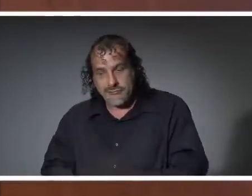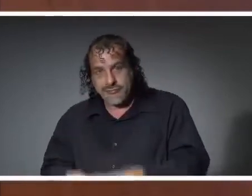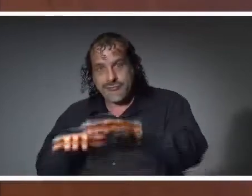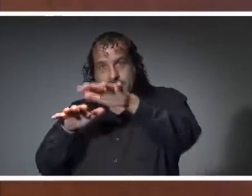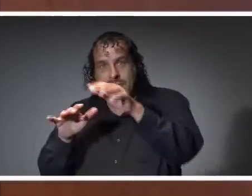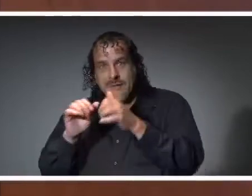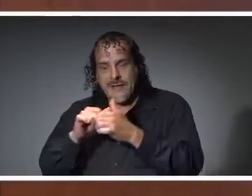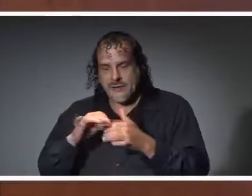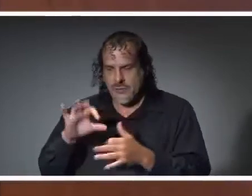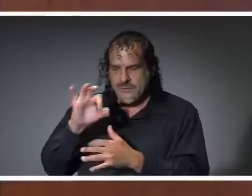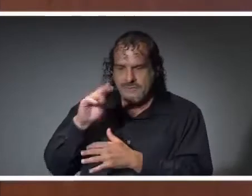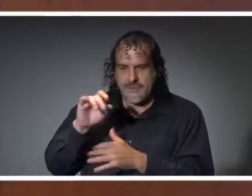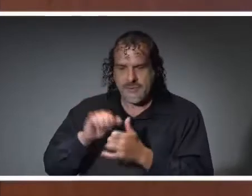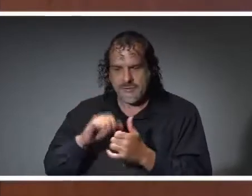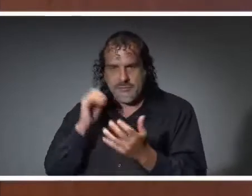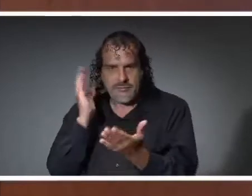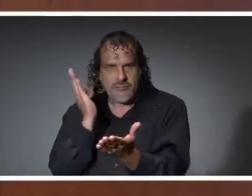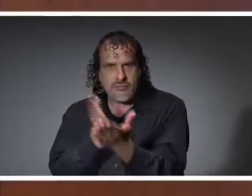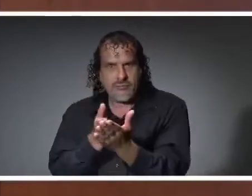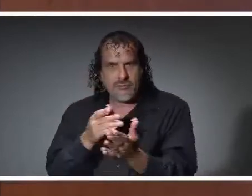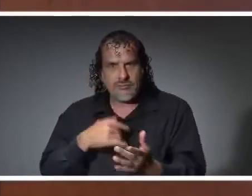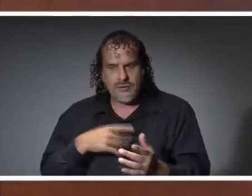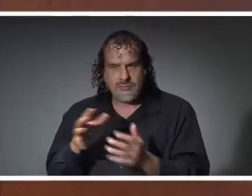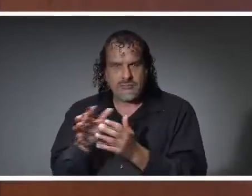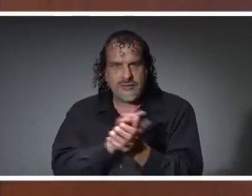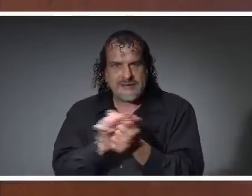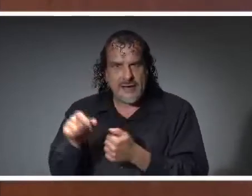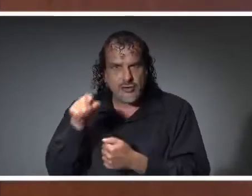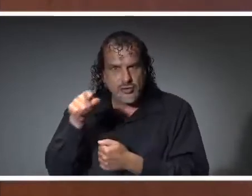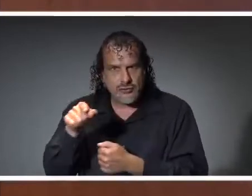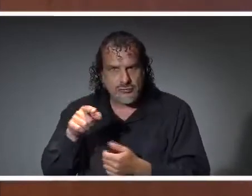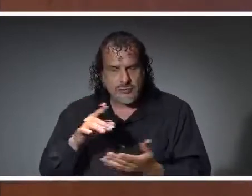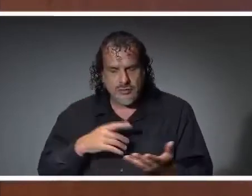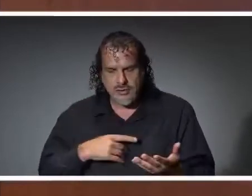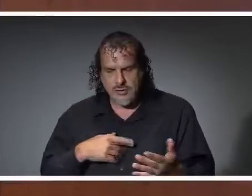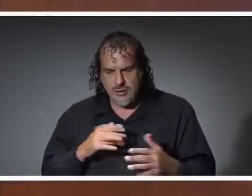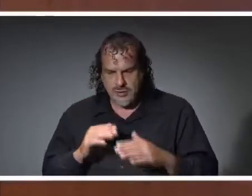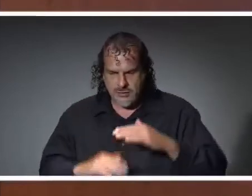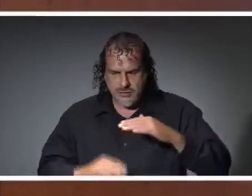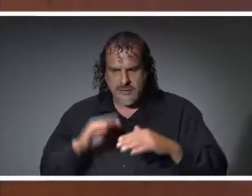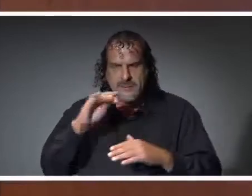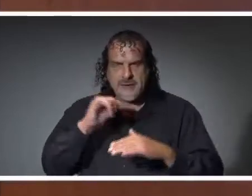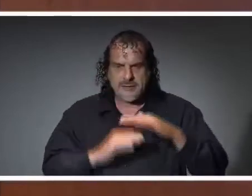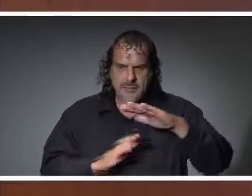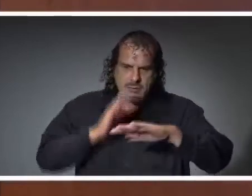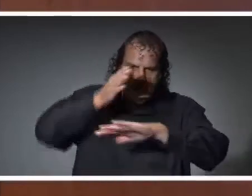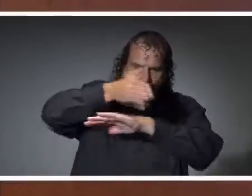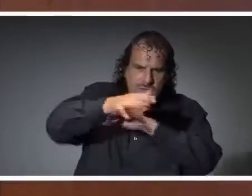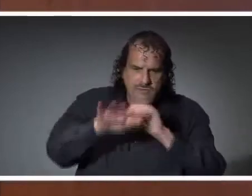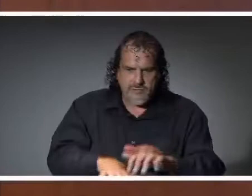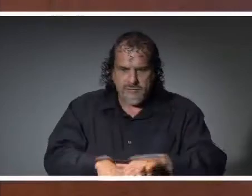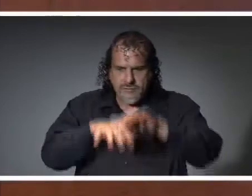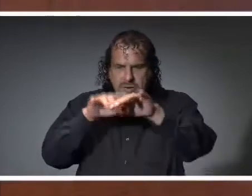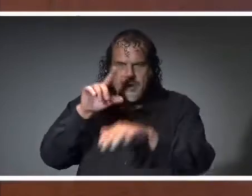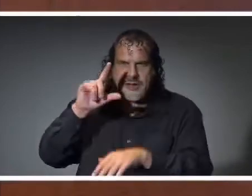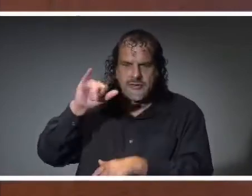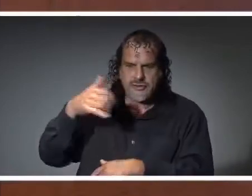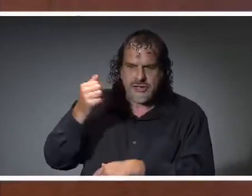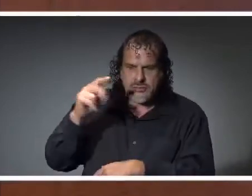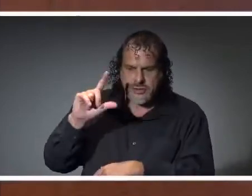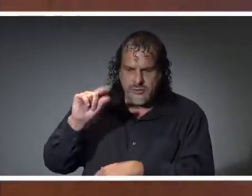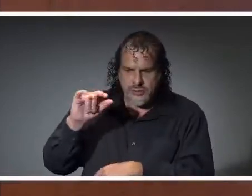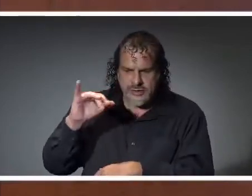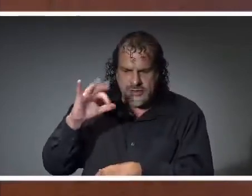federal declaration of 4429. The Mississippi River surpassed flood stage in January of 2019, and it remained at